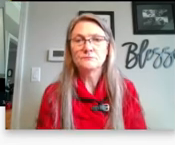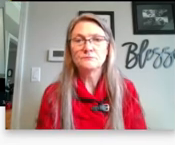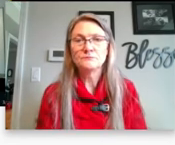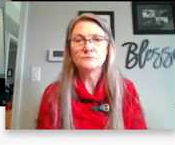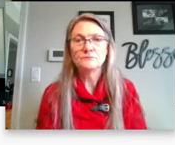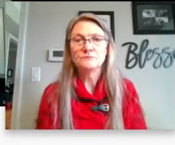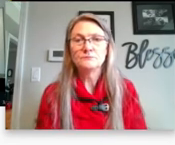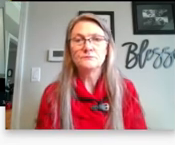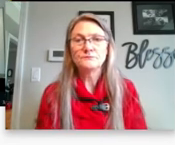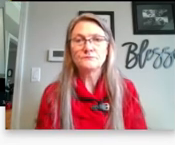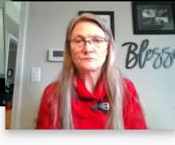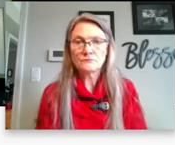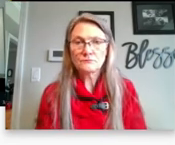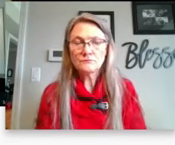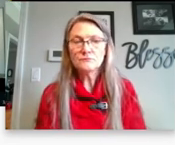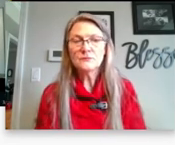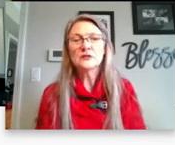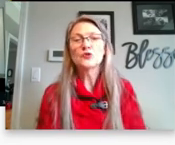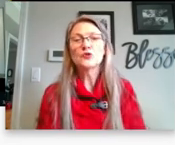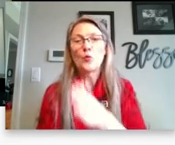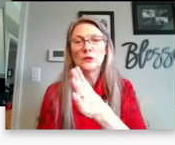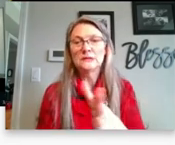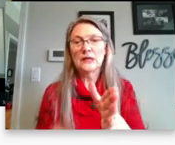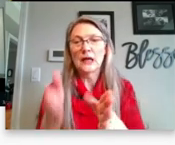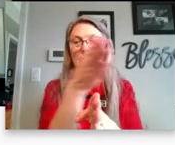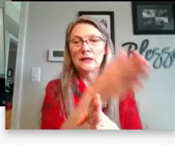I'll probably put fluid ounces on one side